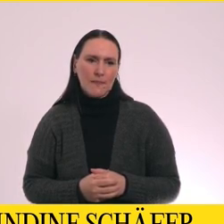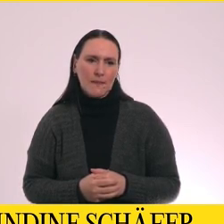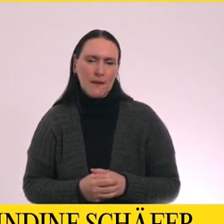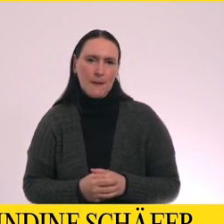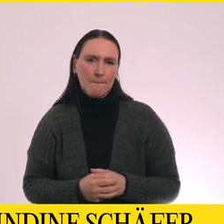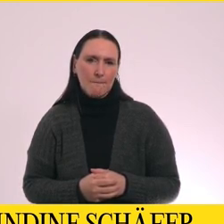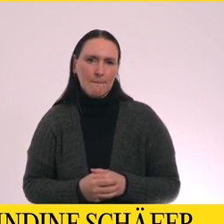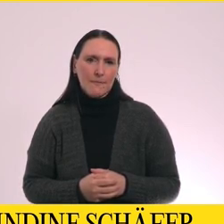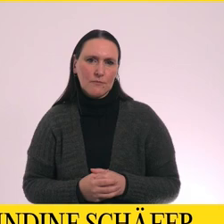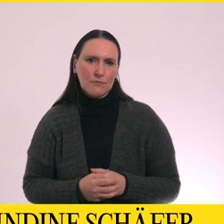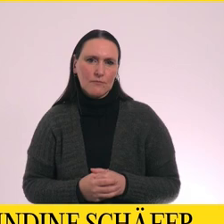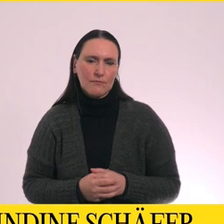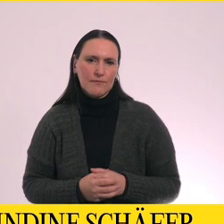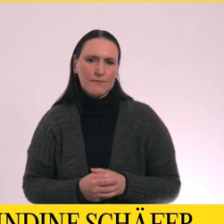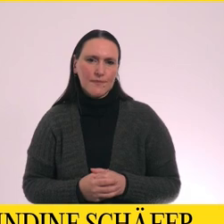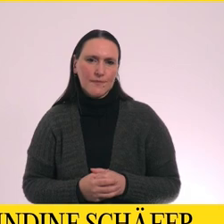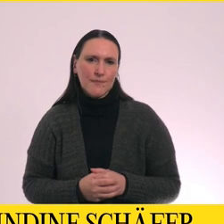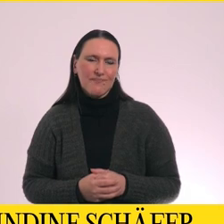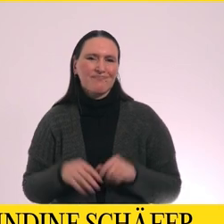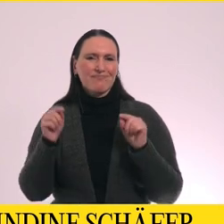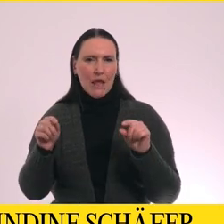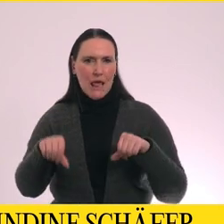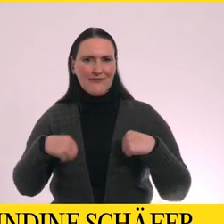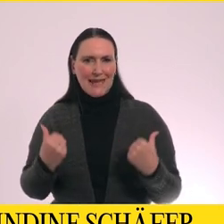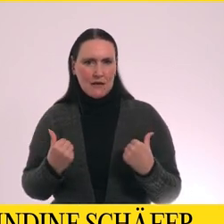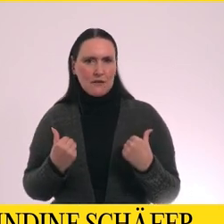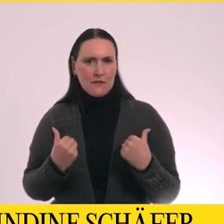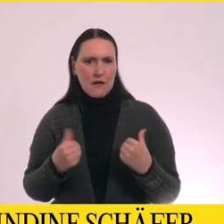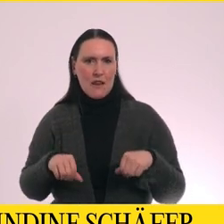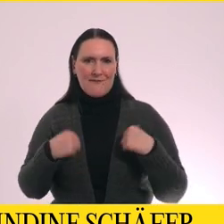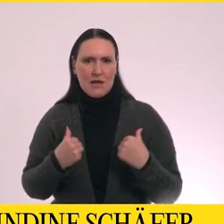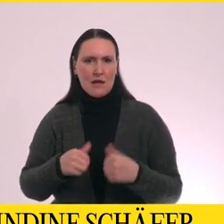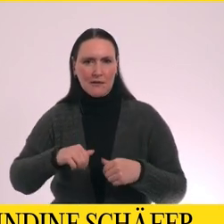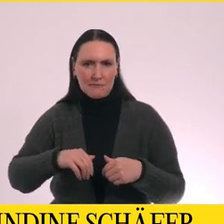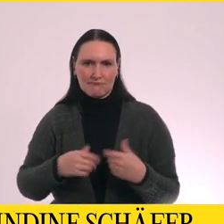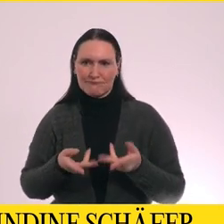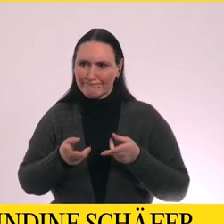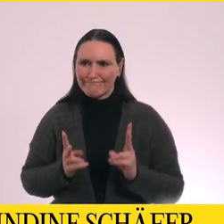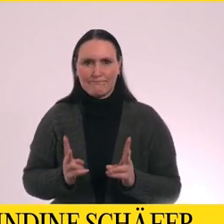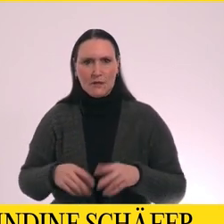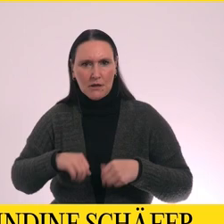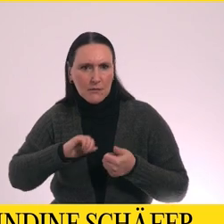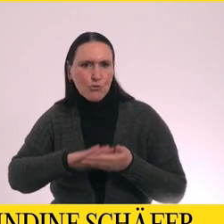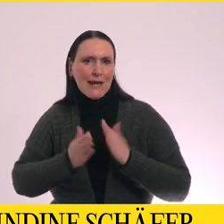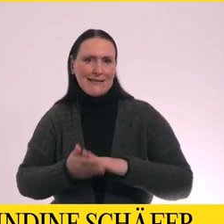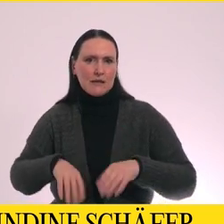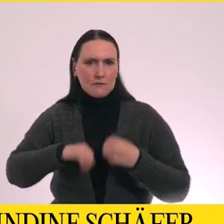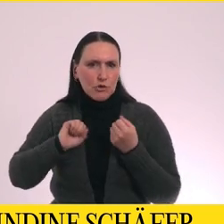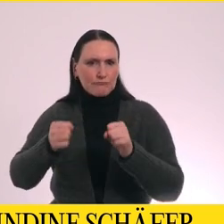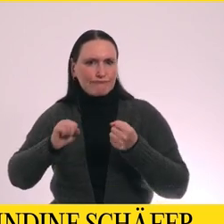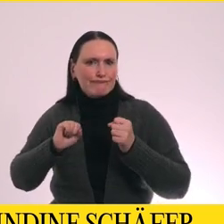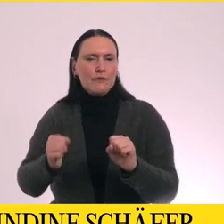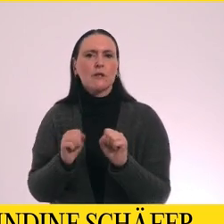the practical solutions to living and receiving the support that they need are